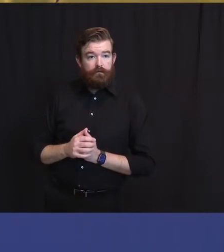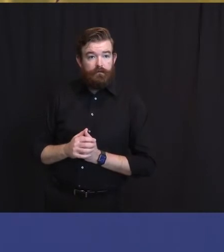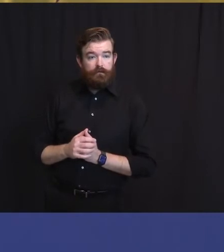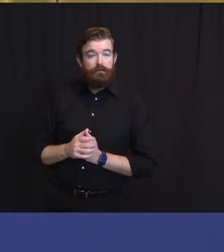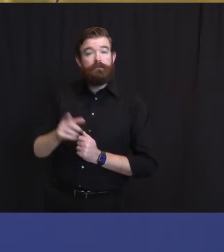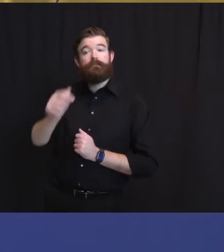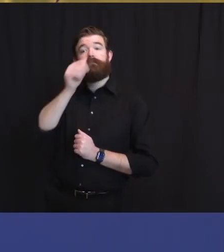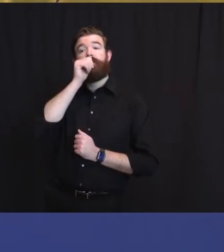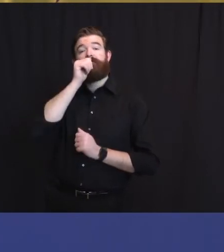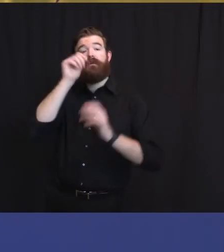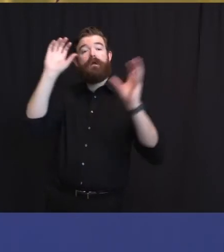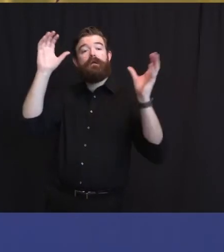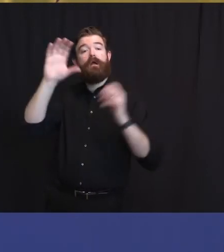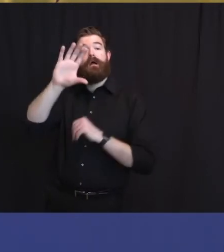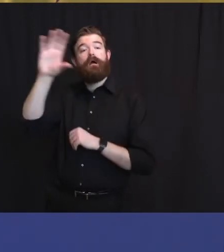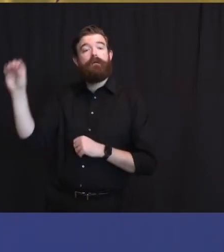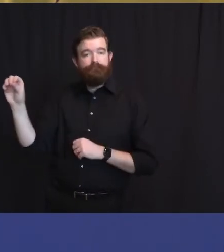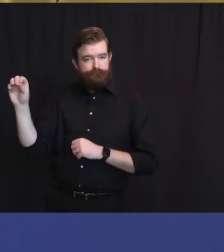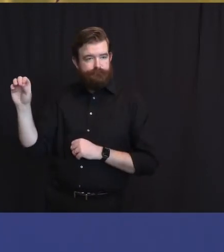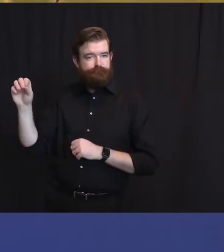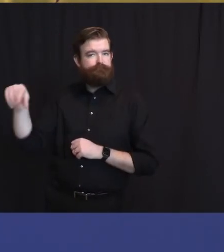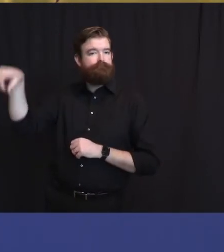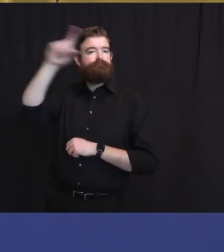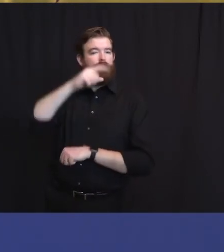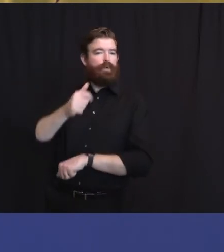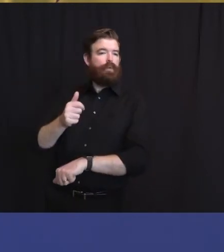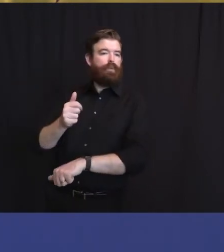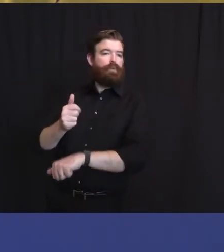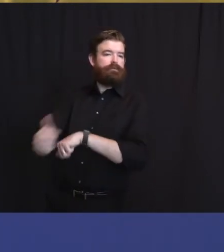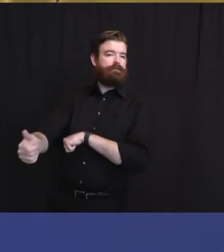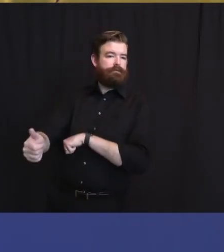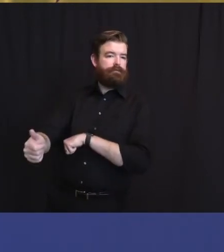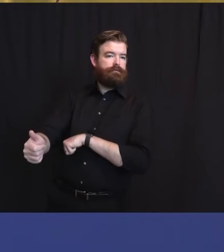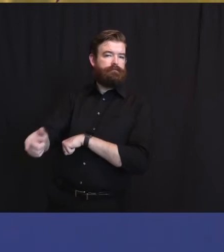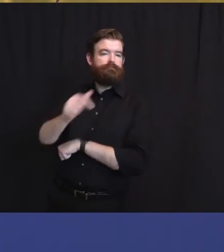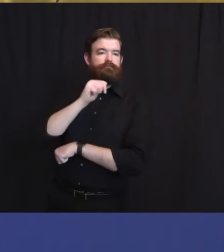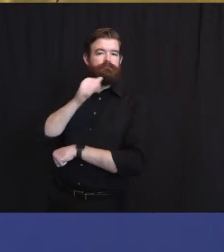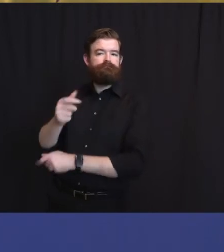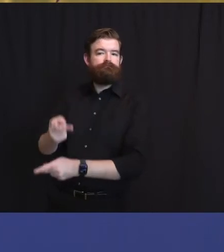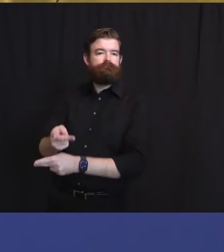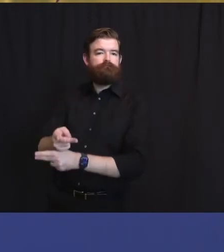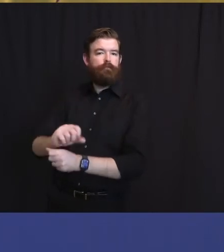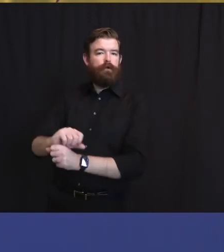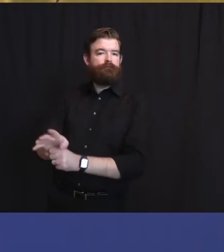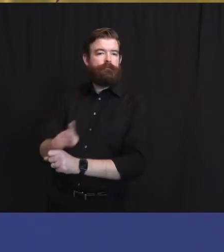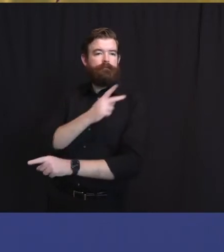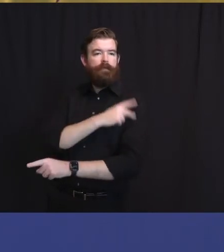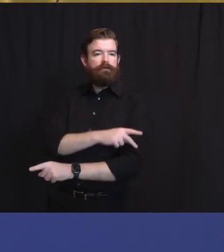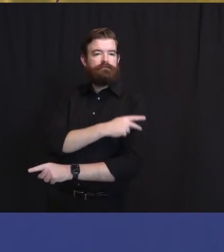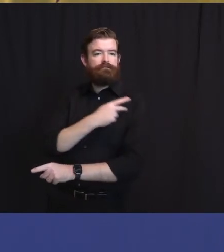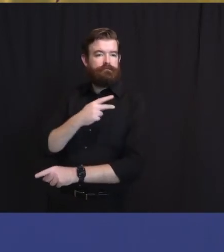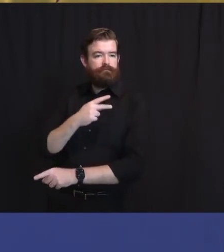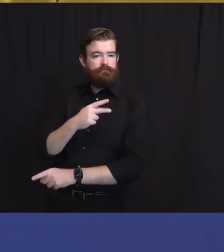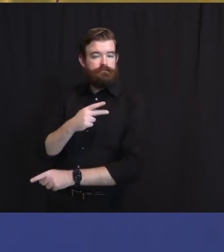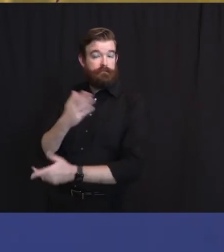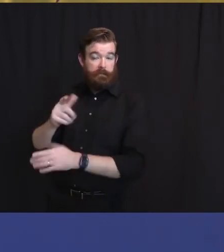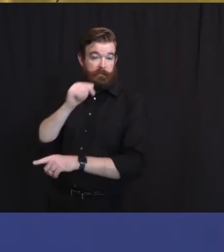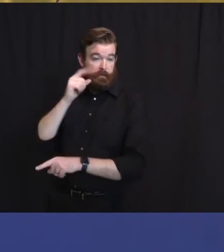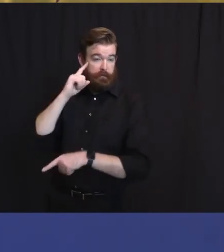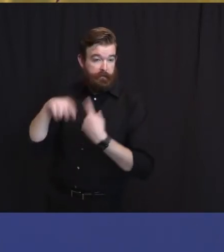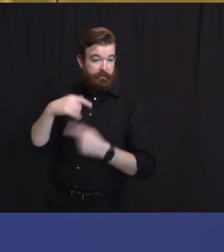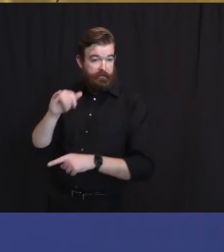of mishandling a COVID patient. Now, I'm probably sure you haven't heard of that specific case unless you have. Can I ask you